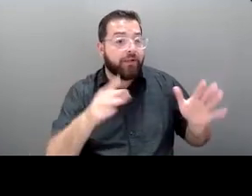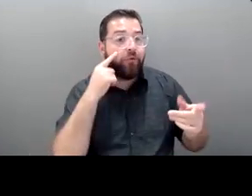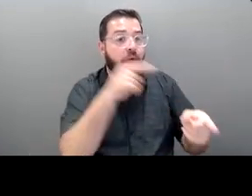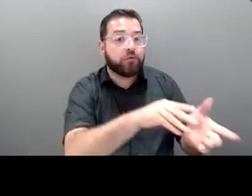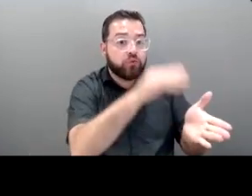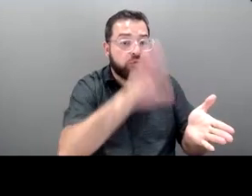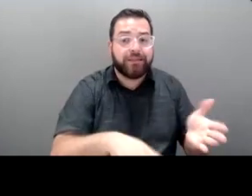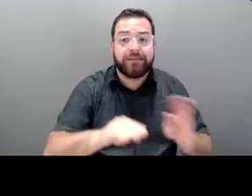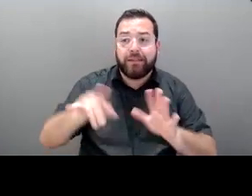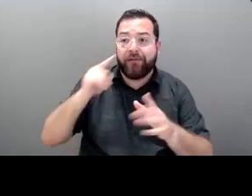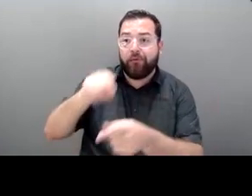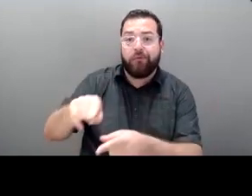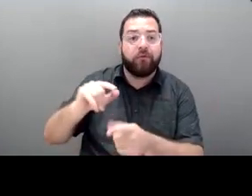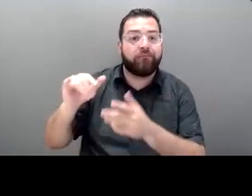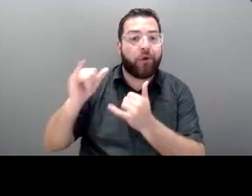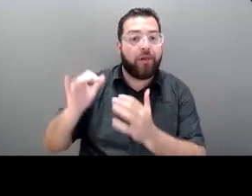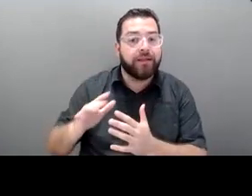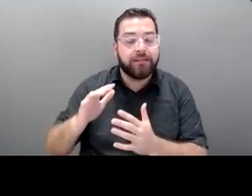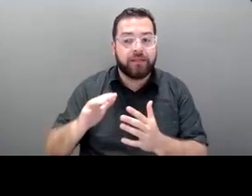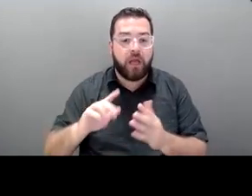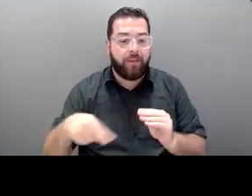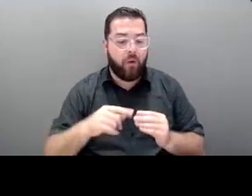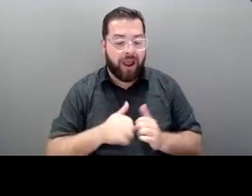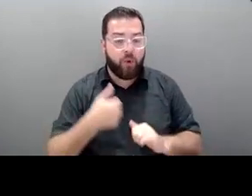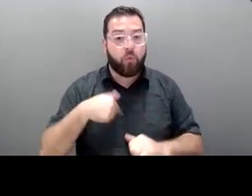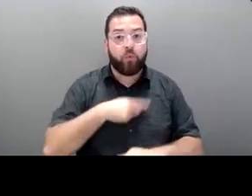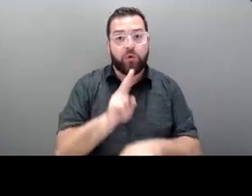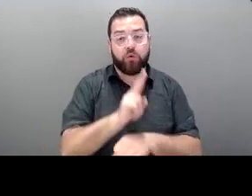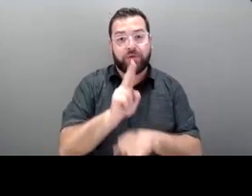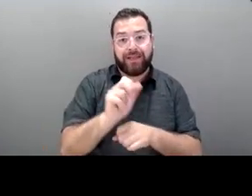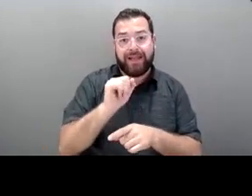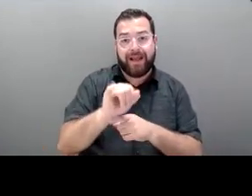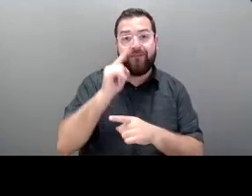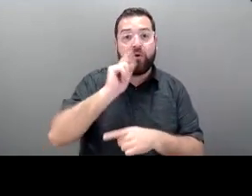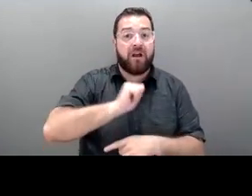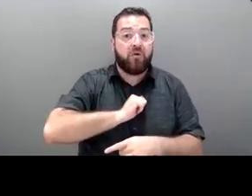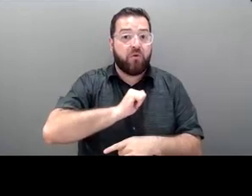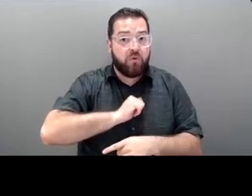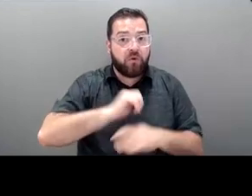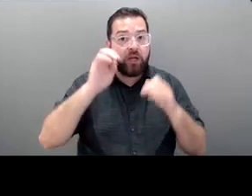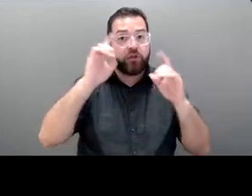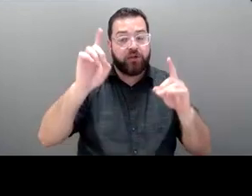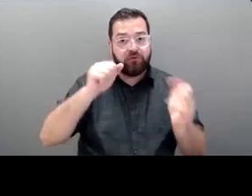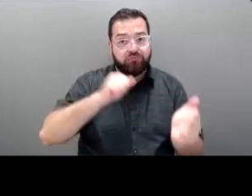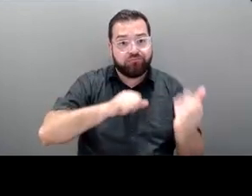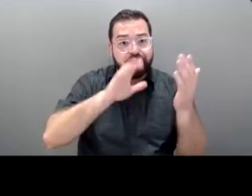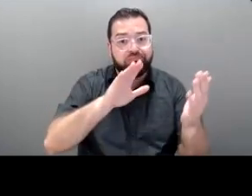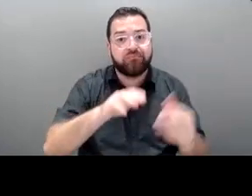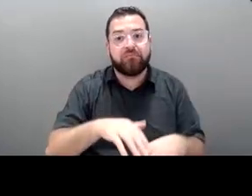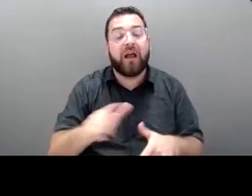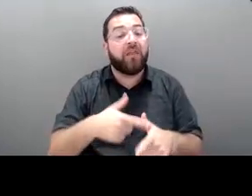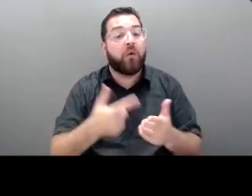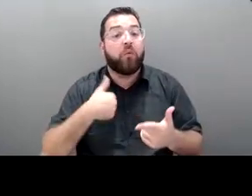how we're using AI in our own educational practices. And then we're asking students for the